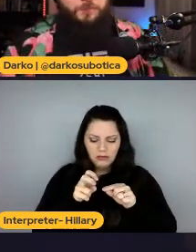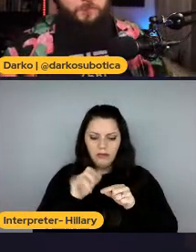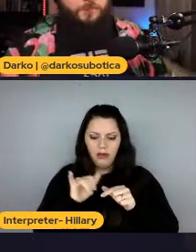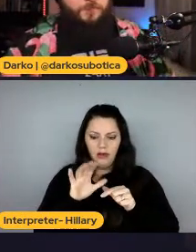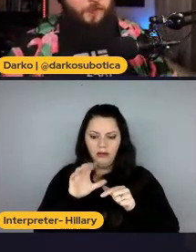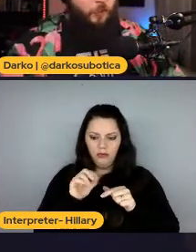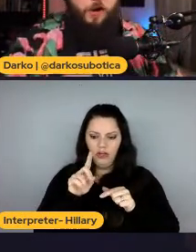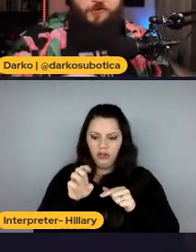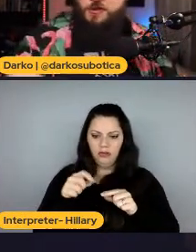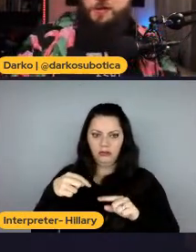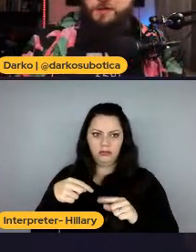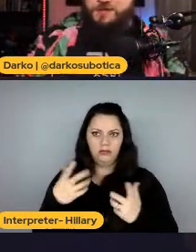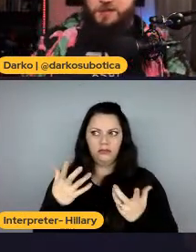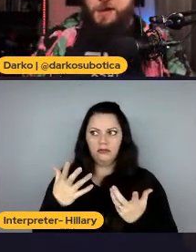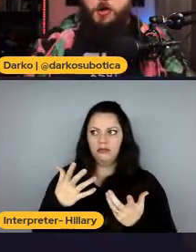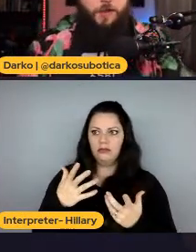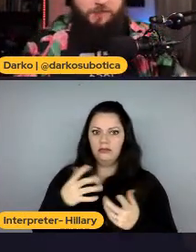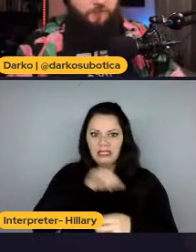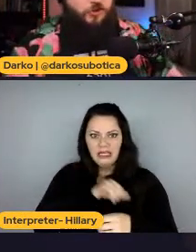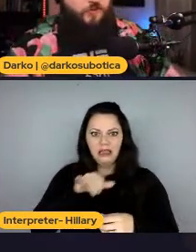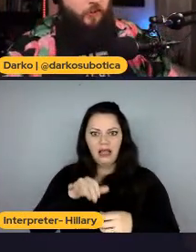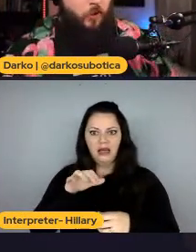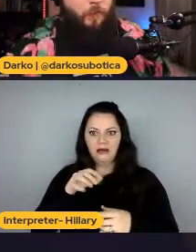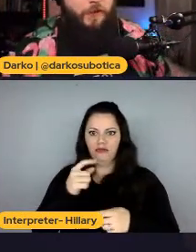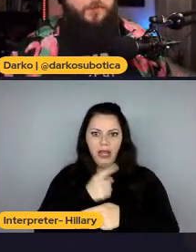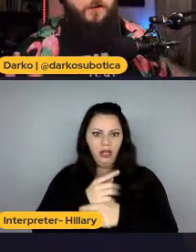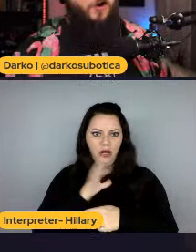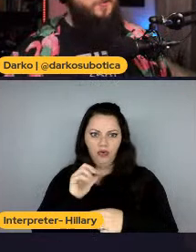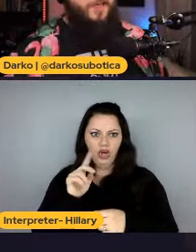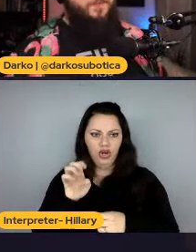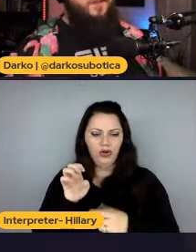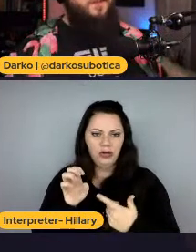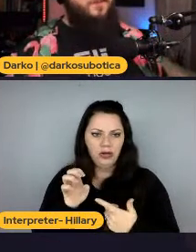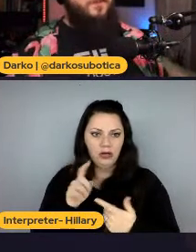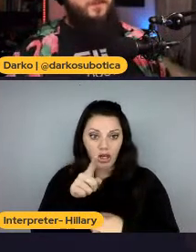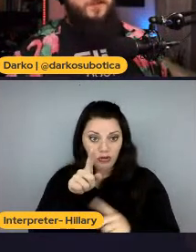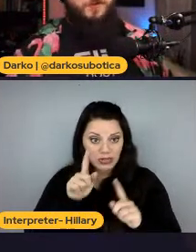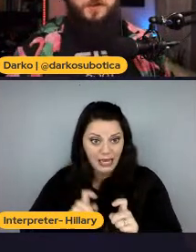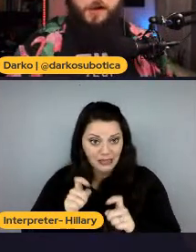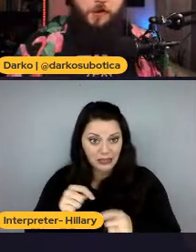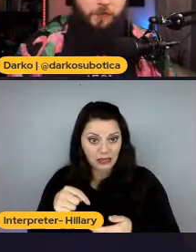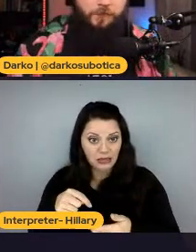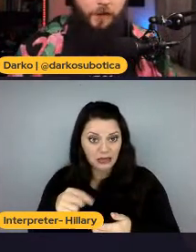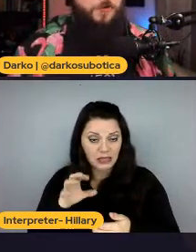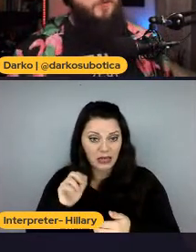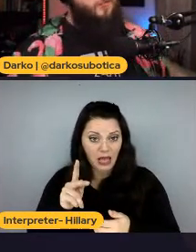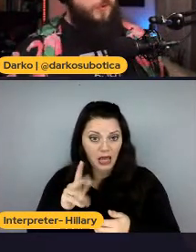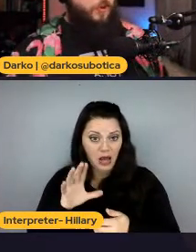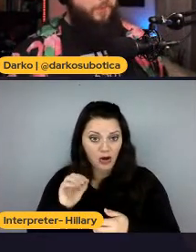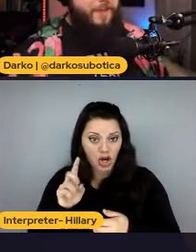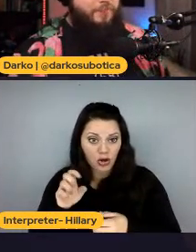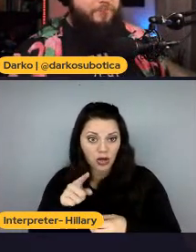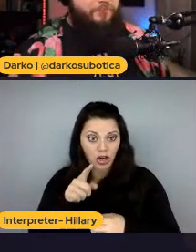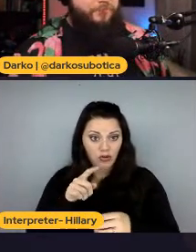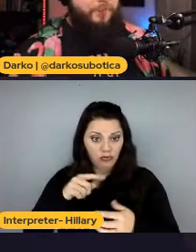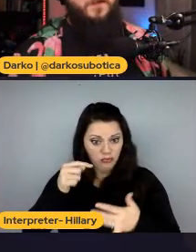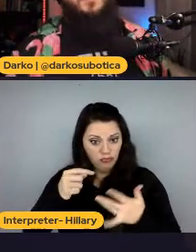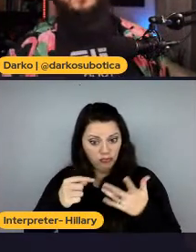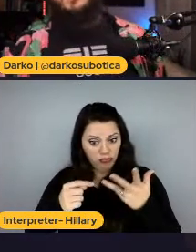right? You are treating CDK code as just regular code, right? Are you testing your CDK code? Are you doing all